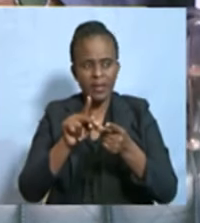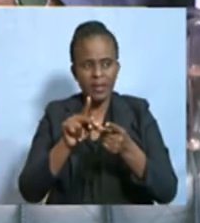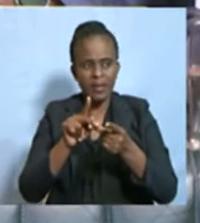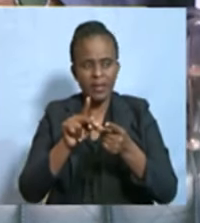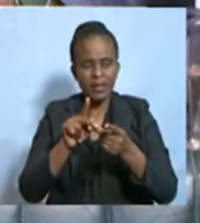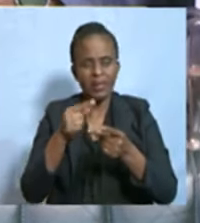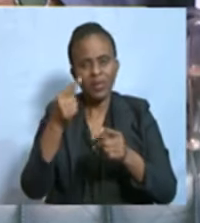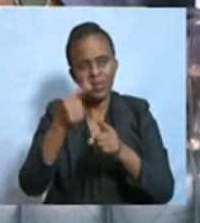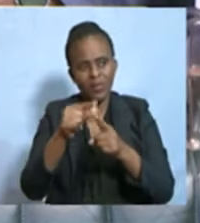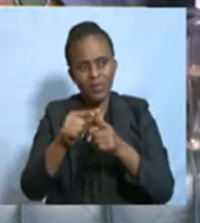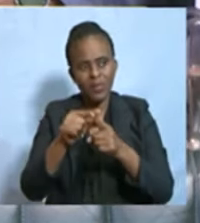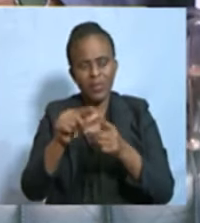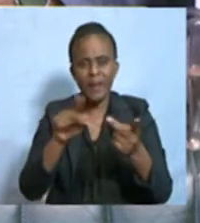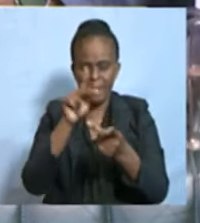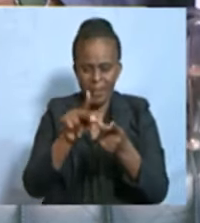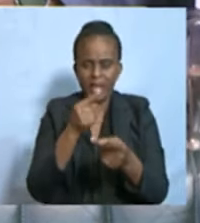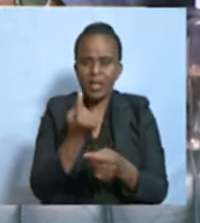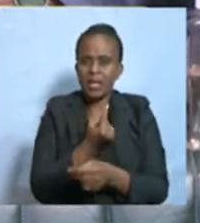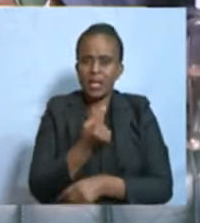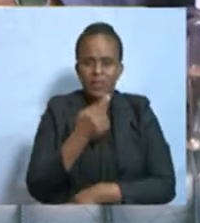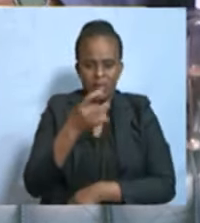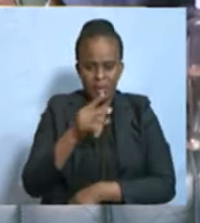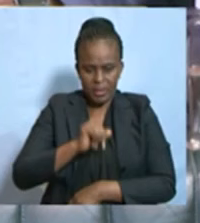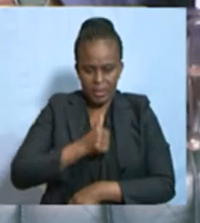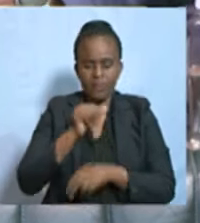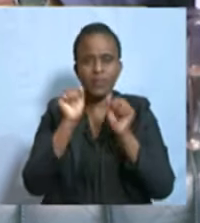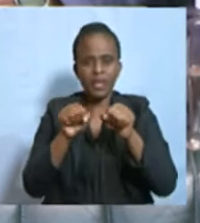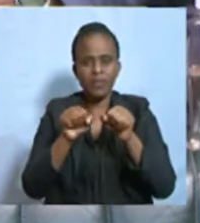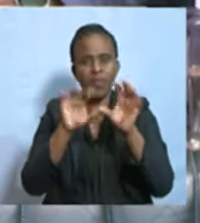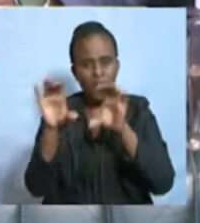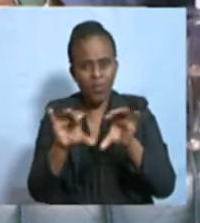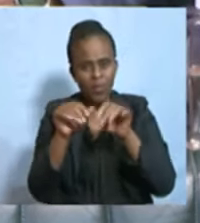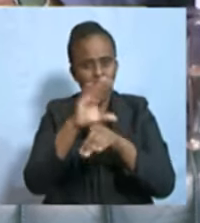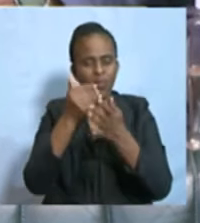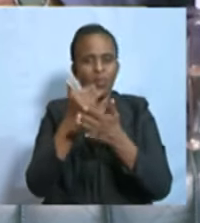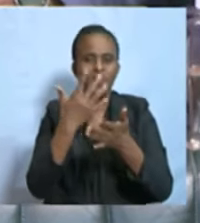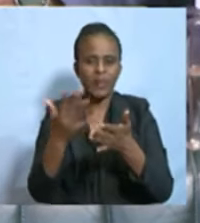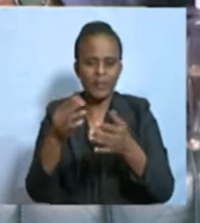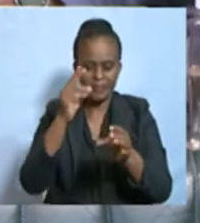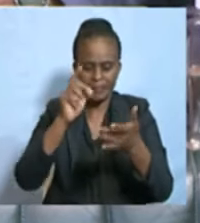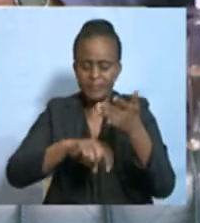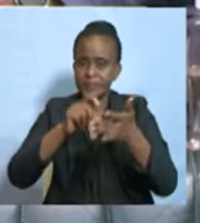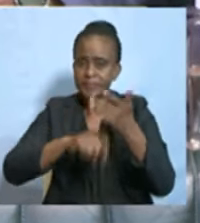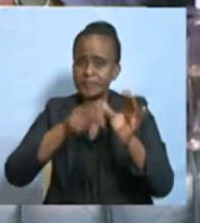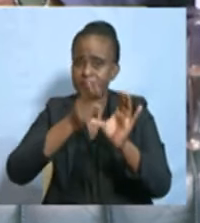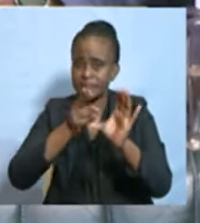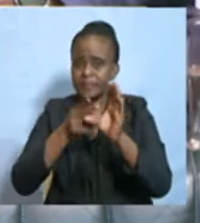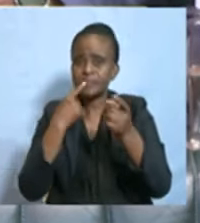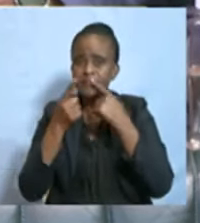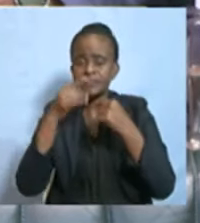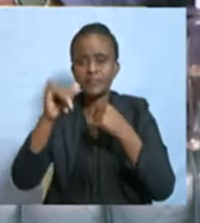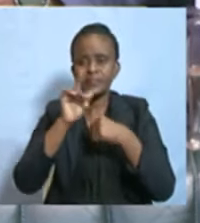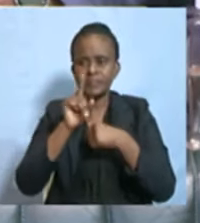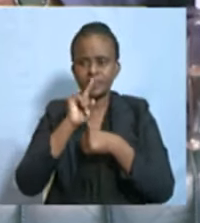used before, like an island, like we are able to do all things. The cost of fuel you have spoken about, yes, that